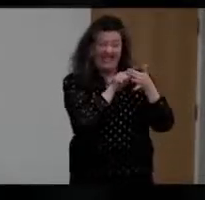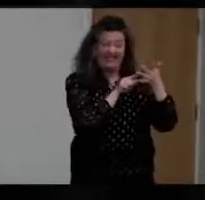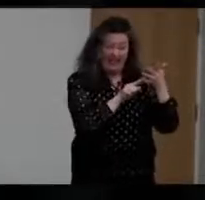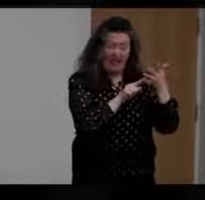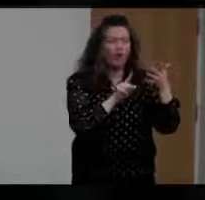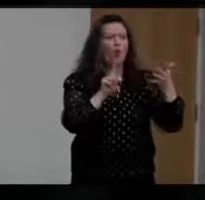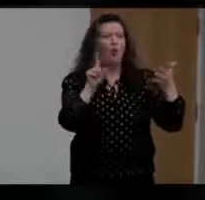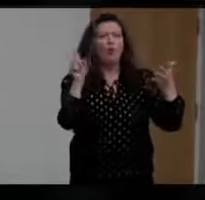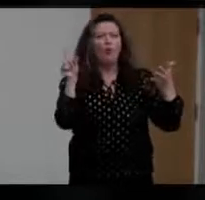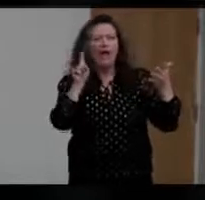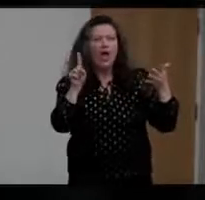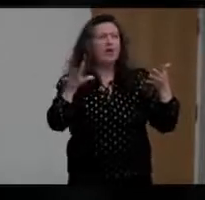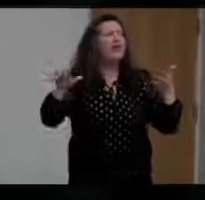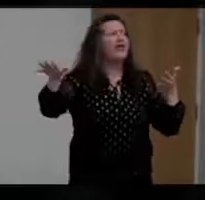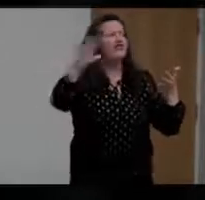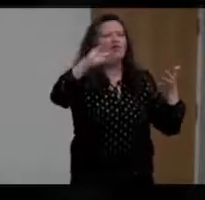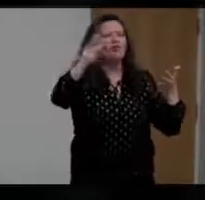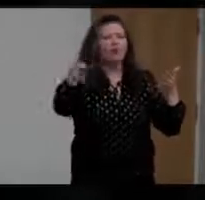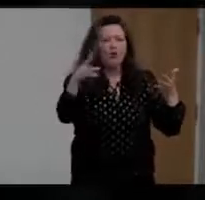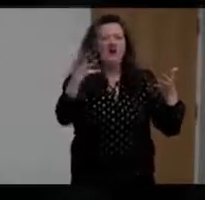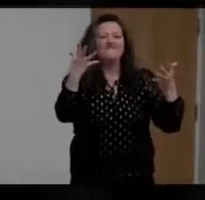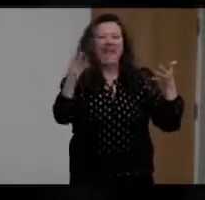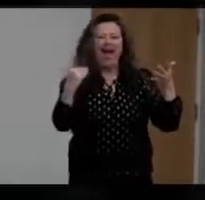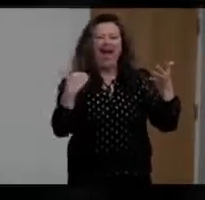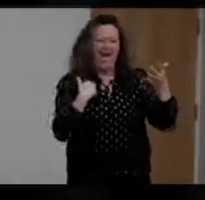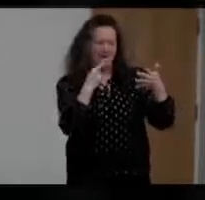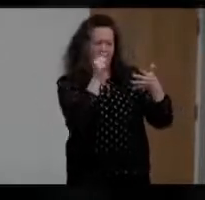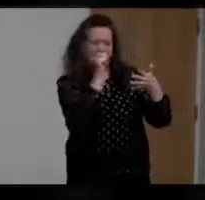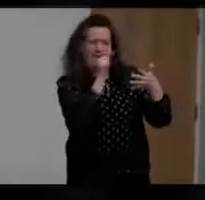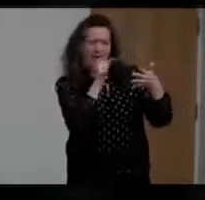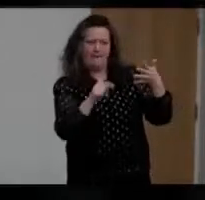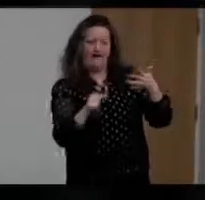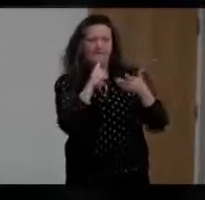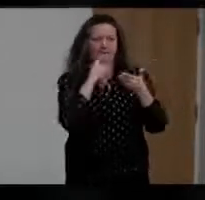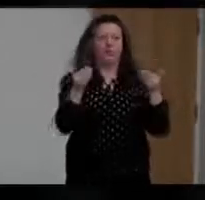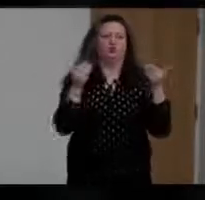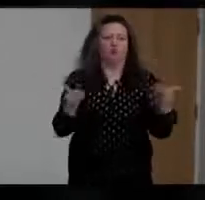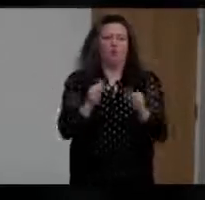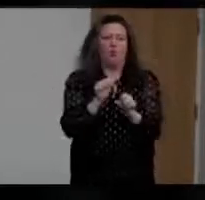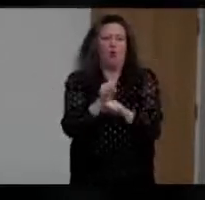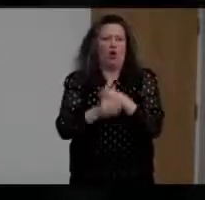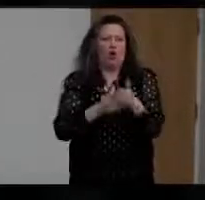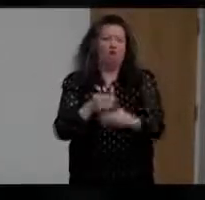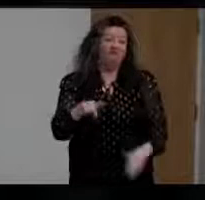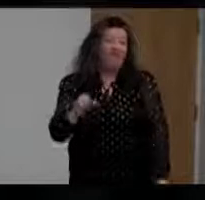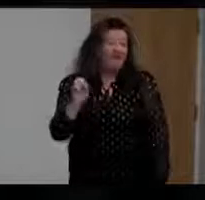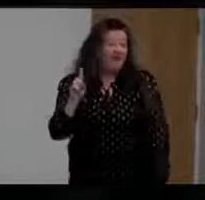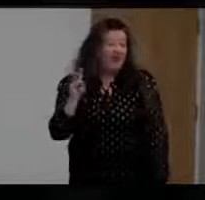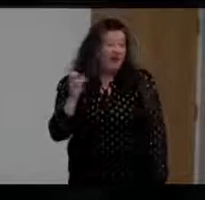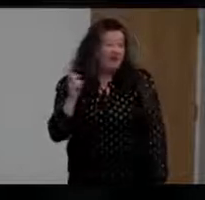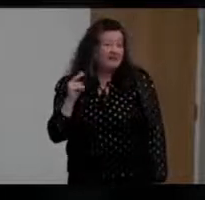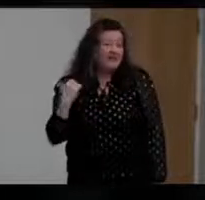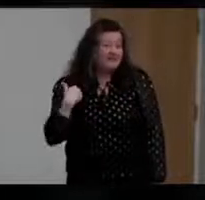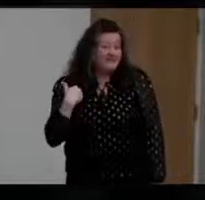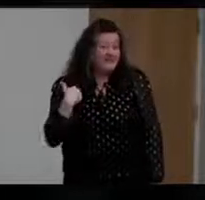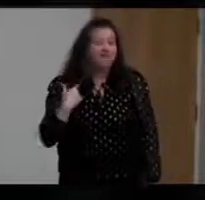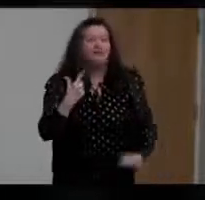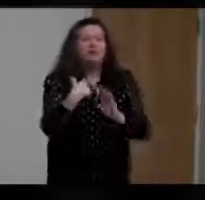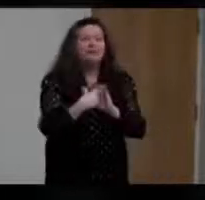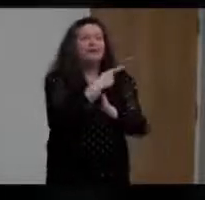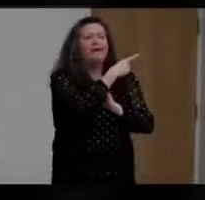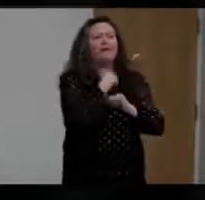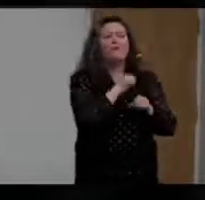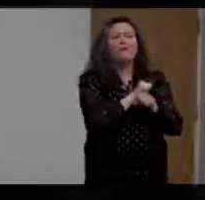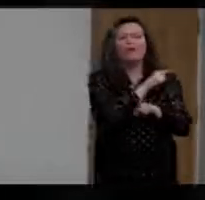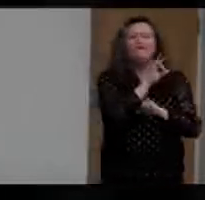jurisdictions in the world can do this? Like where I was at the time in Tampa is a great cancer hospital, but they have no idea about your heart history, and heart